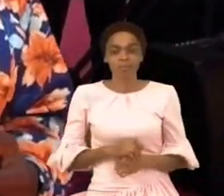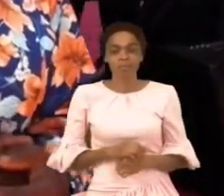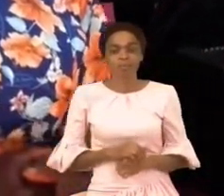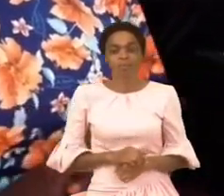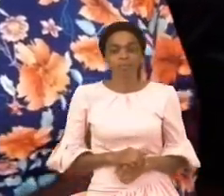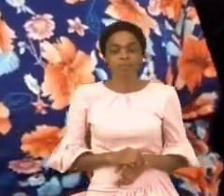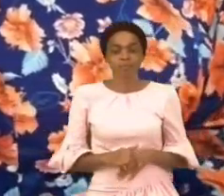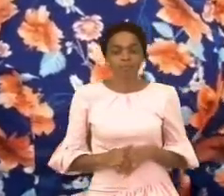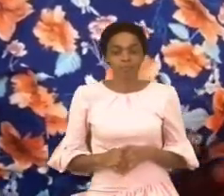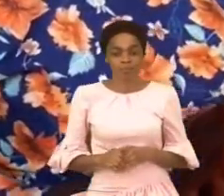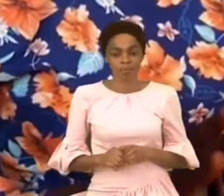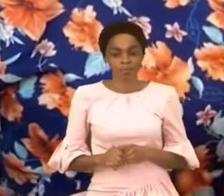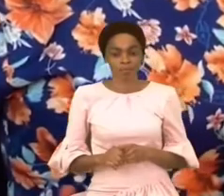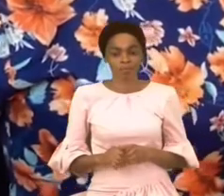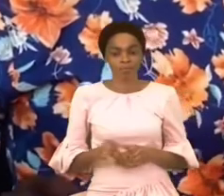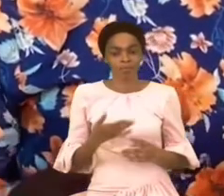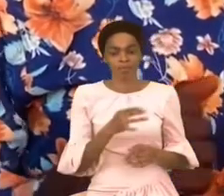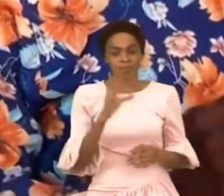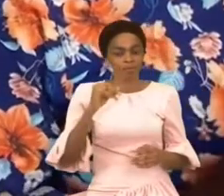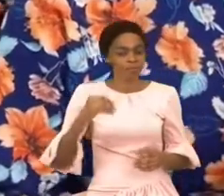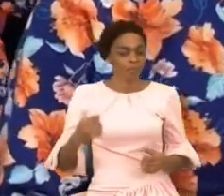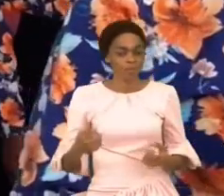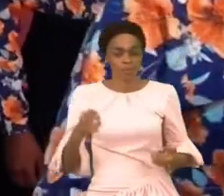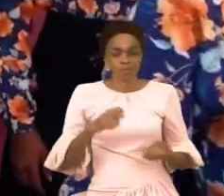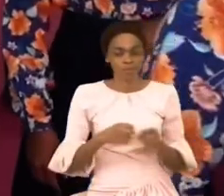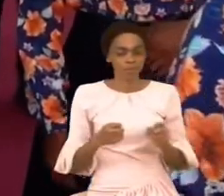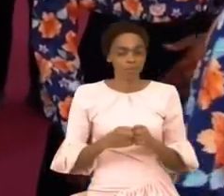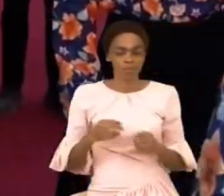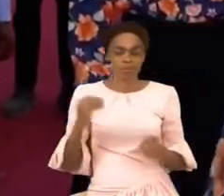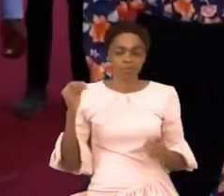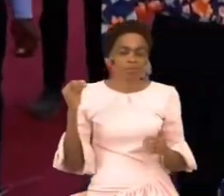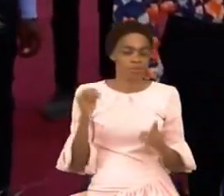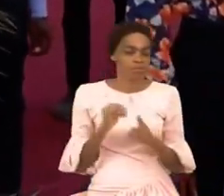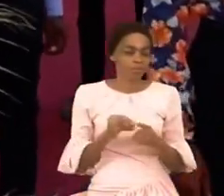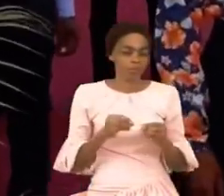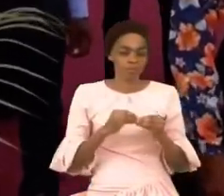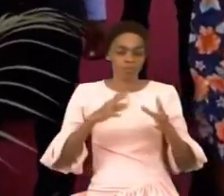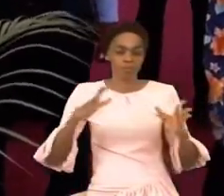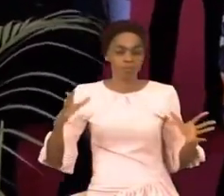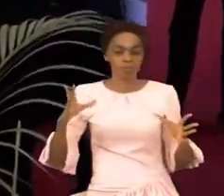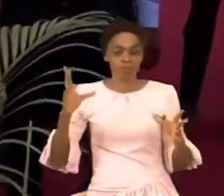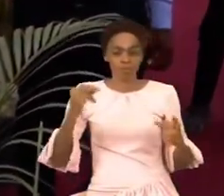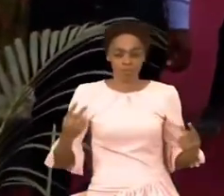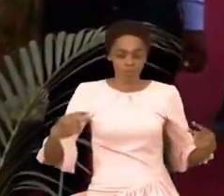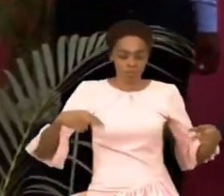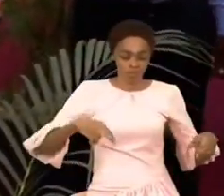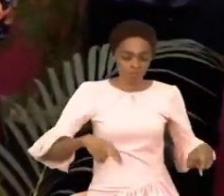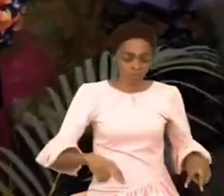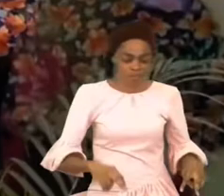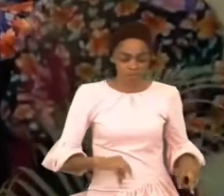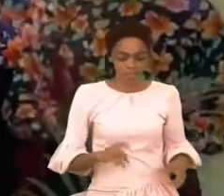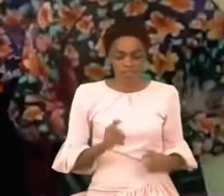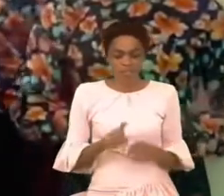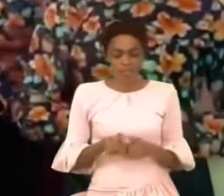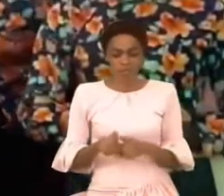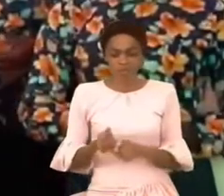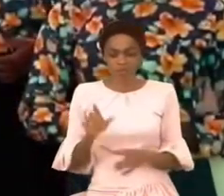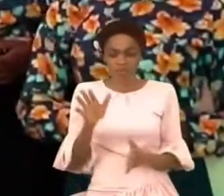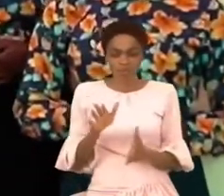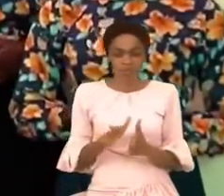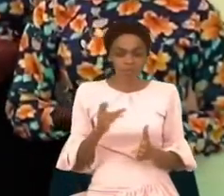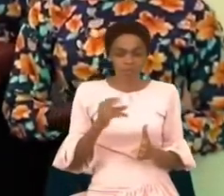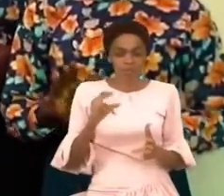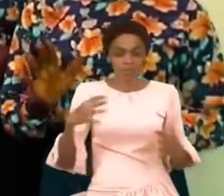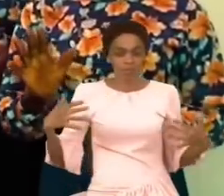Too high, no valley too low, there's no fear that I have, he doesn't already